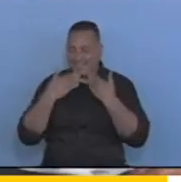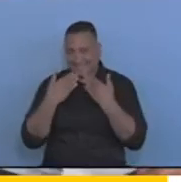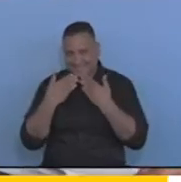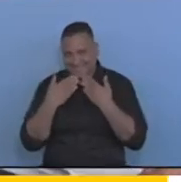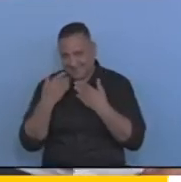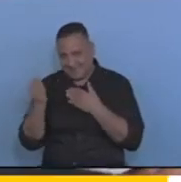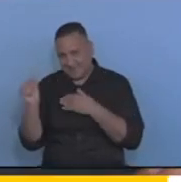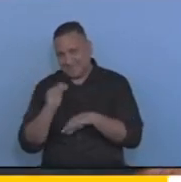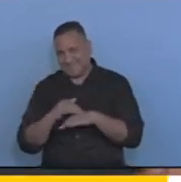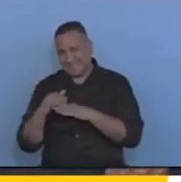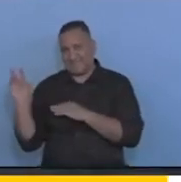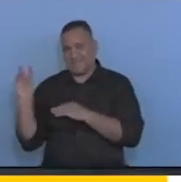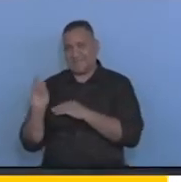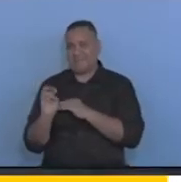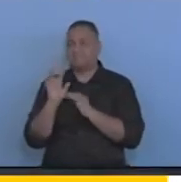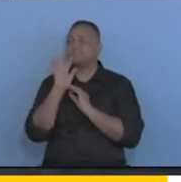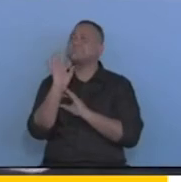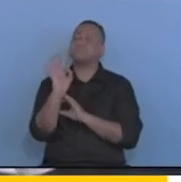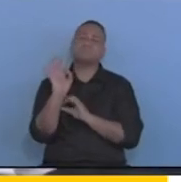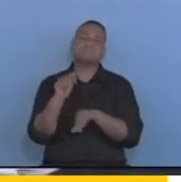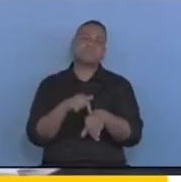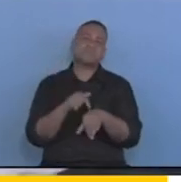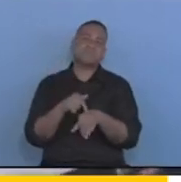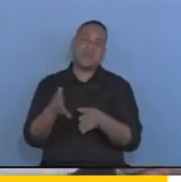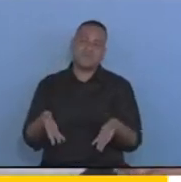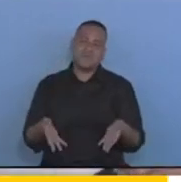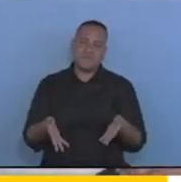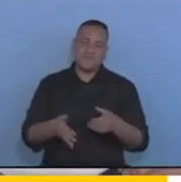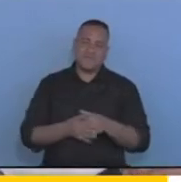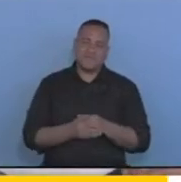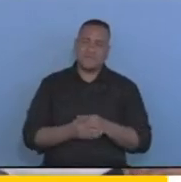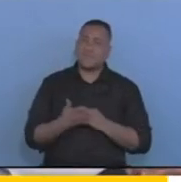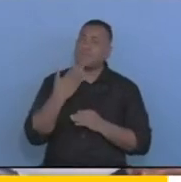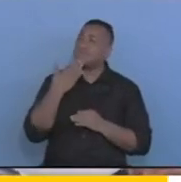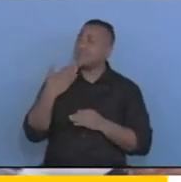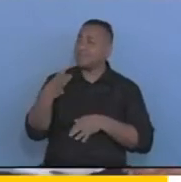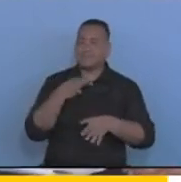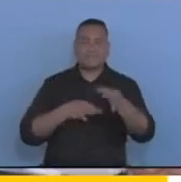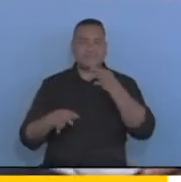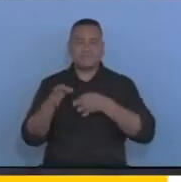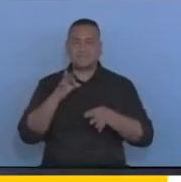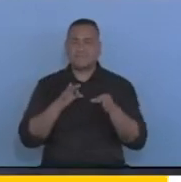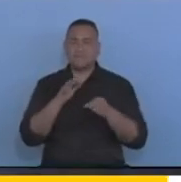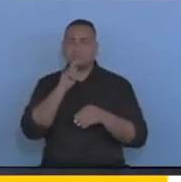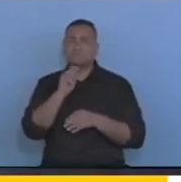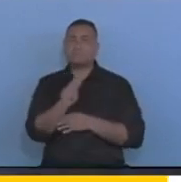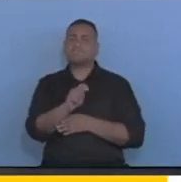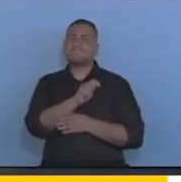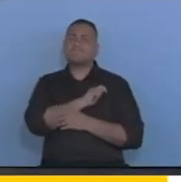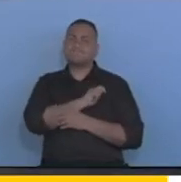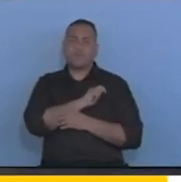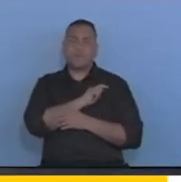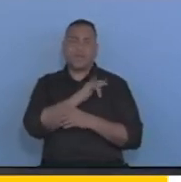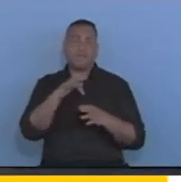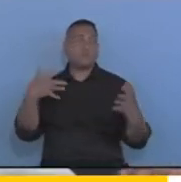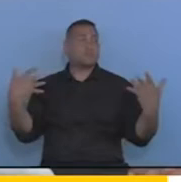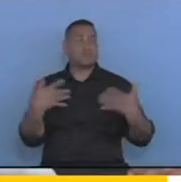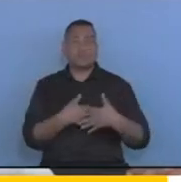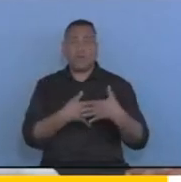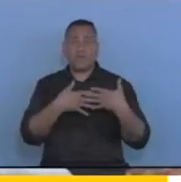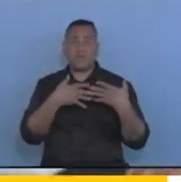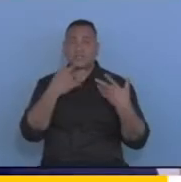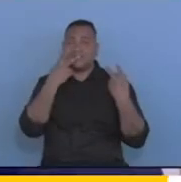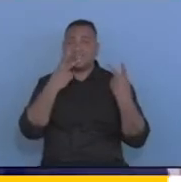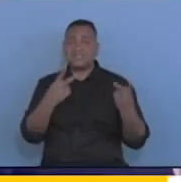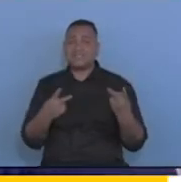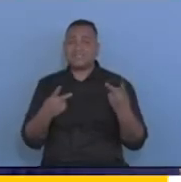us. Absolutely brilliant to talk to you. And thanks for highlighting that, because I'm really stunned right now, because these are the sort of things we need exactly. on a daily basis.